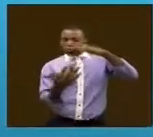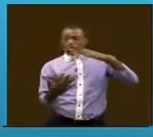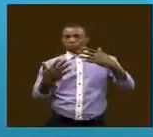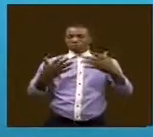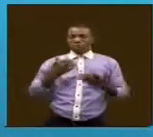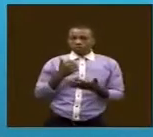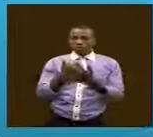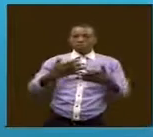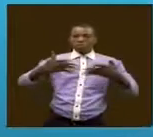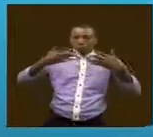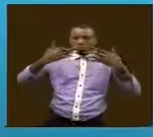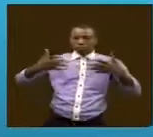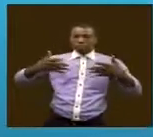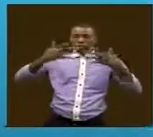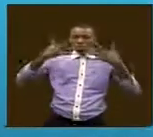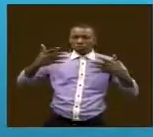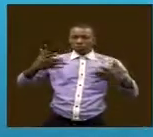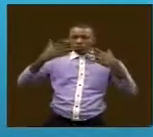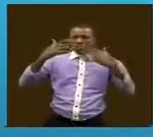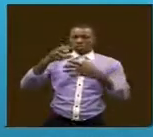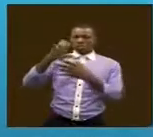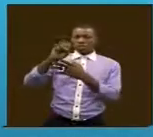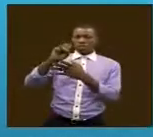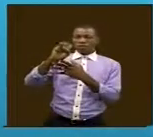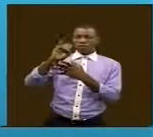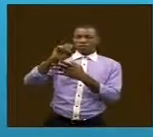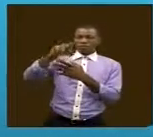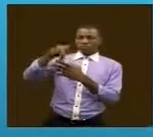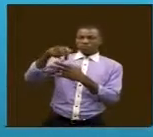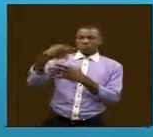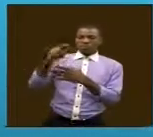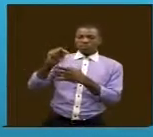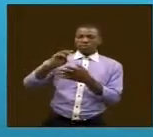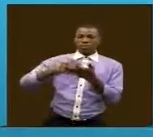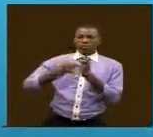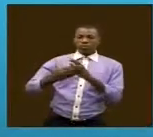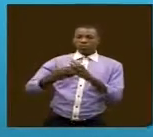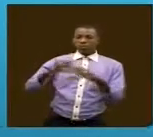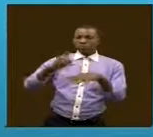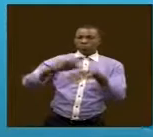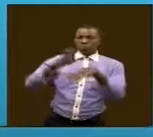and using the siphon to breathe.